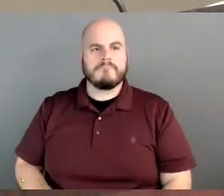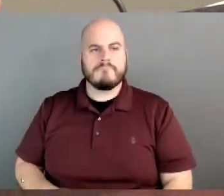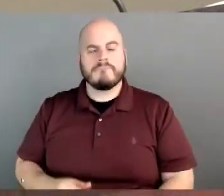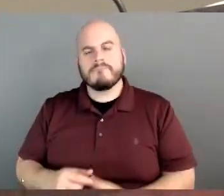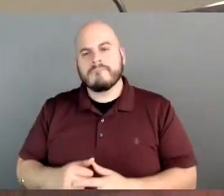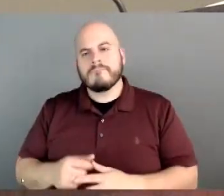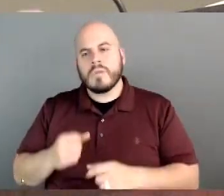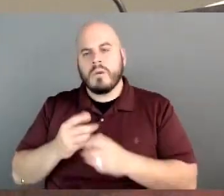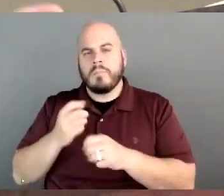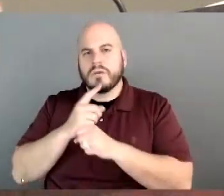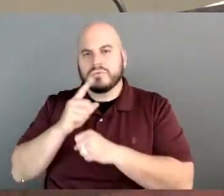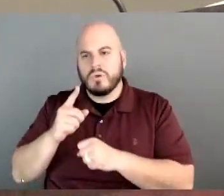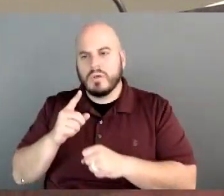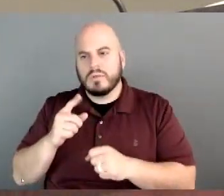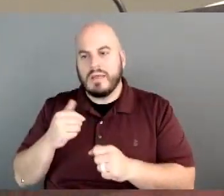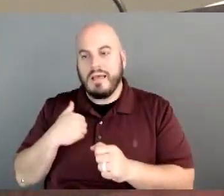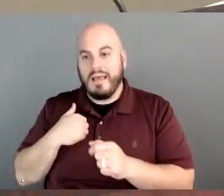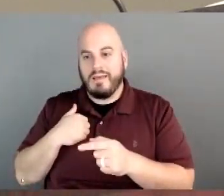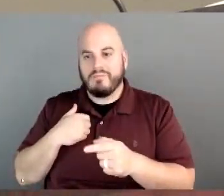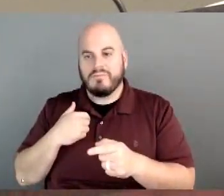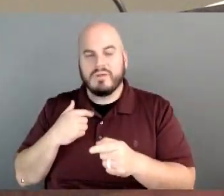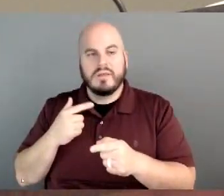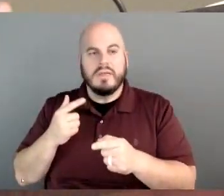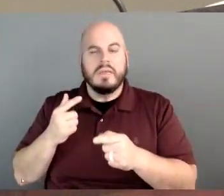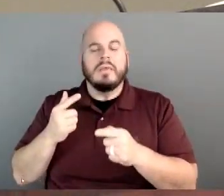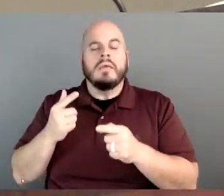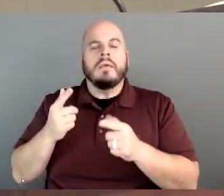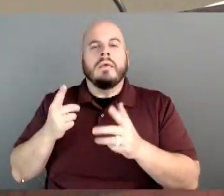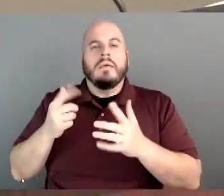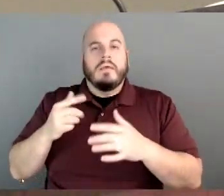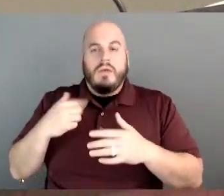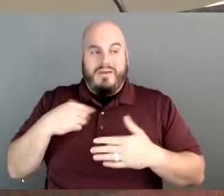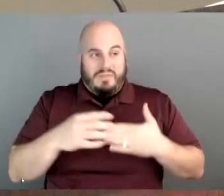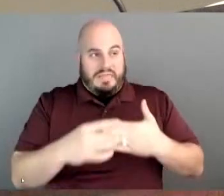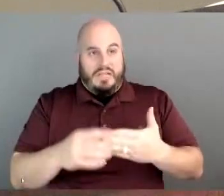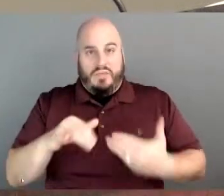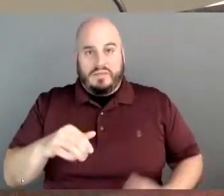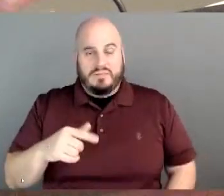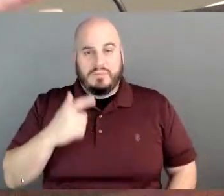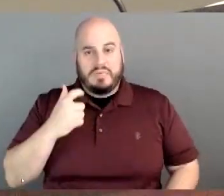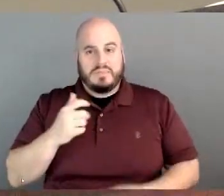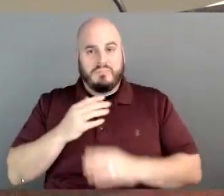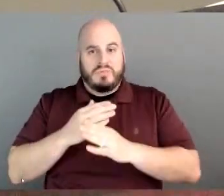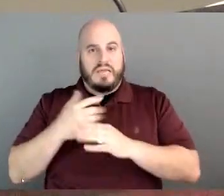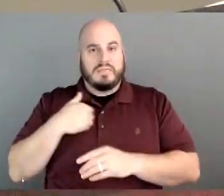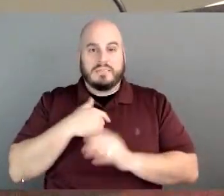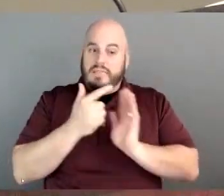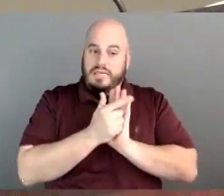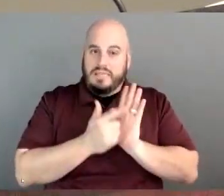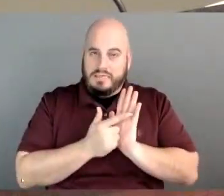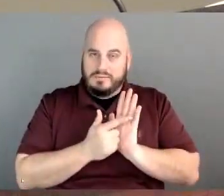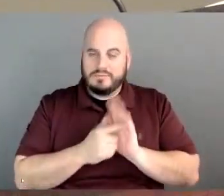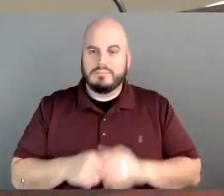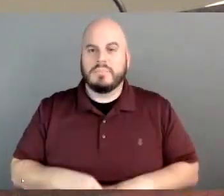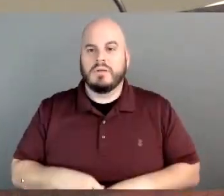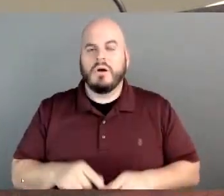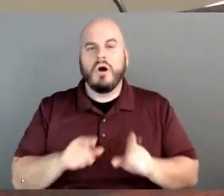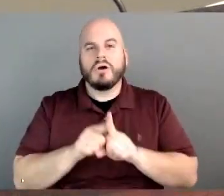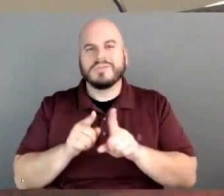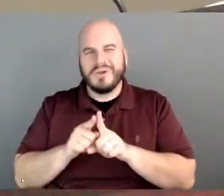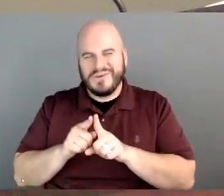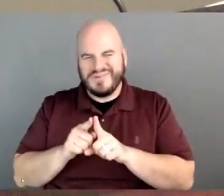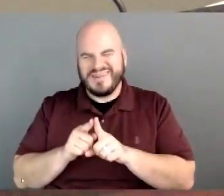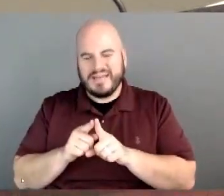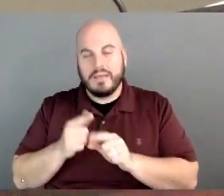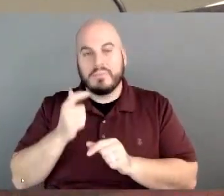you guys as the sort of lead on this. One, because, you know, it protects us legally, but two, because we're able to